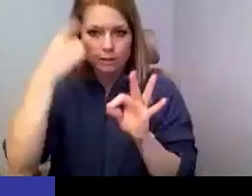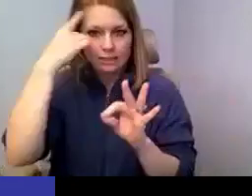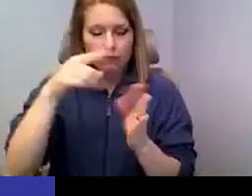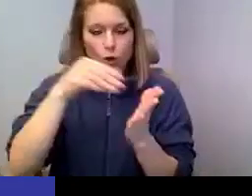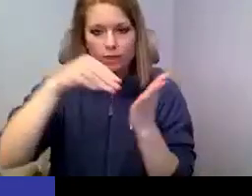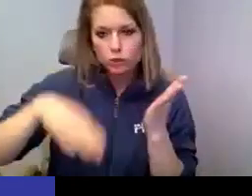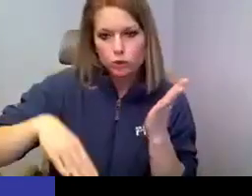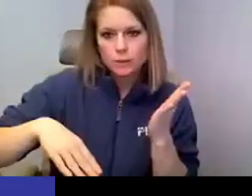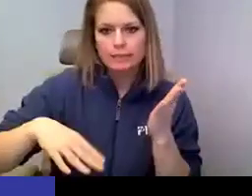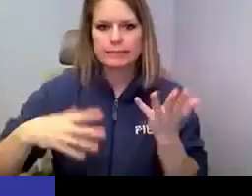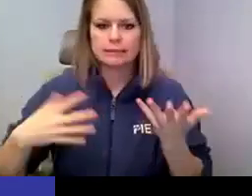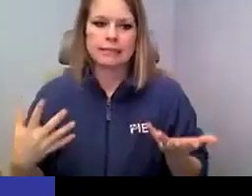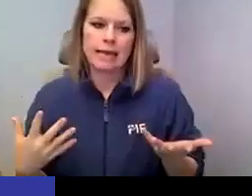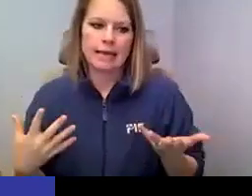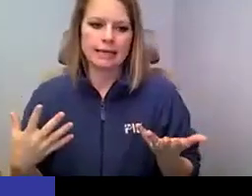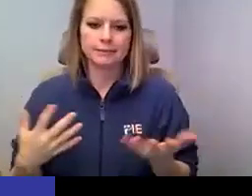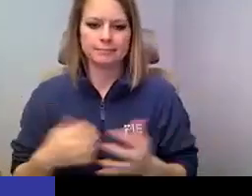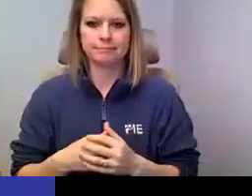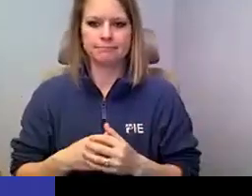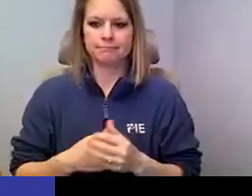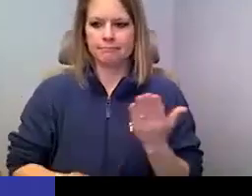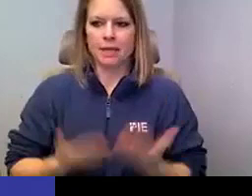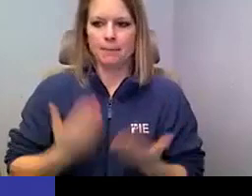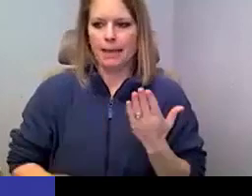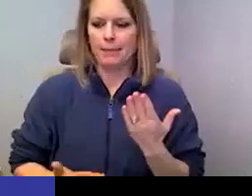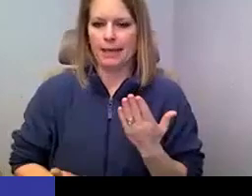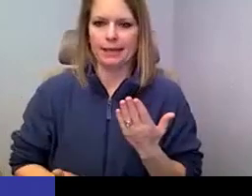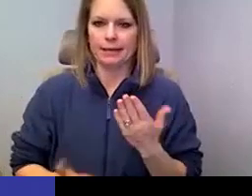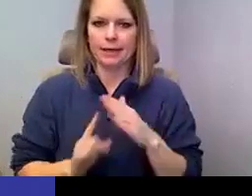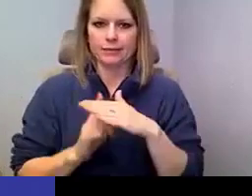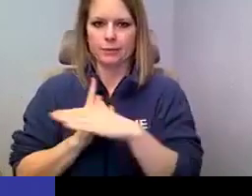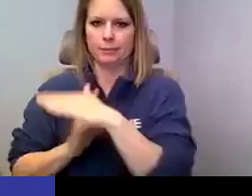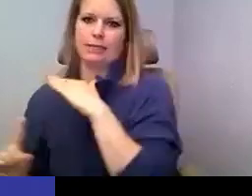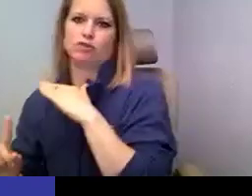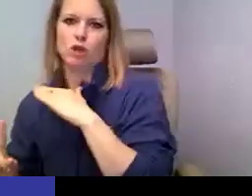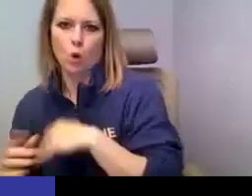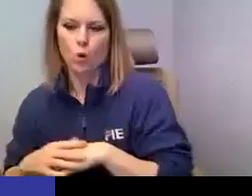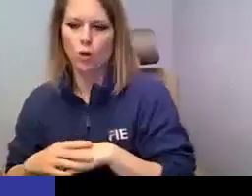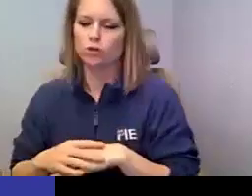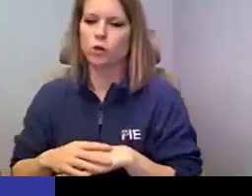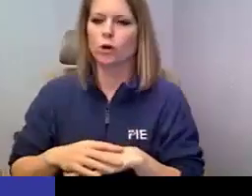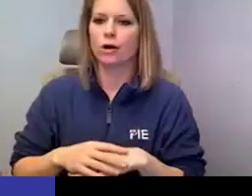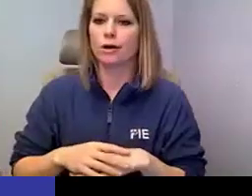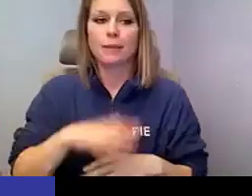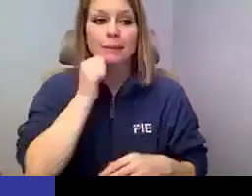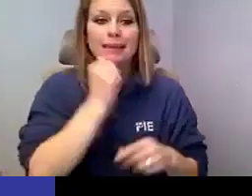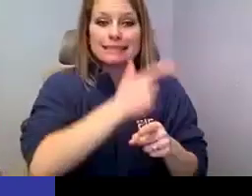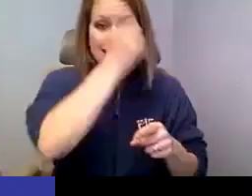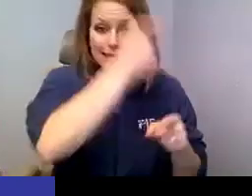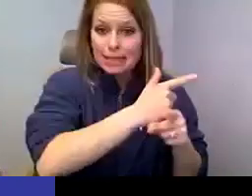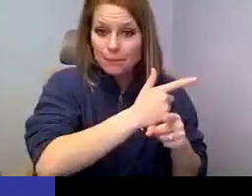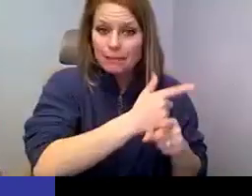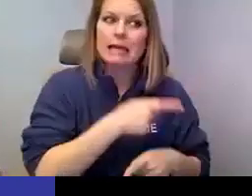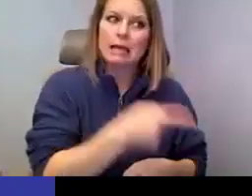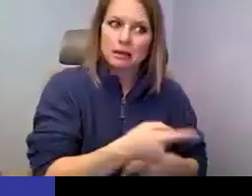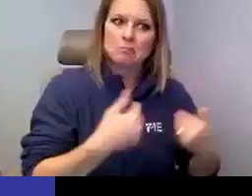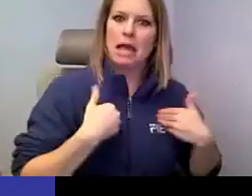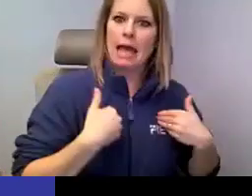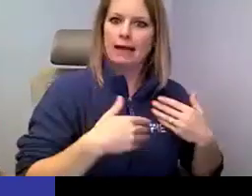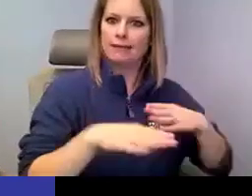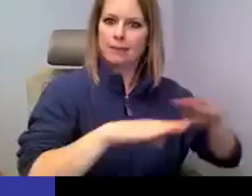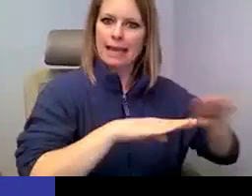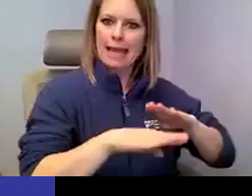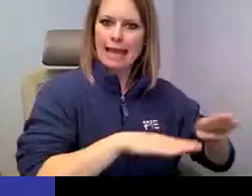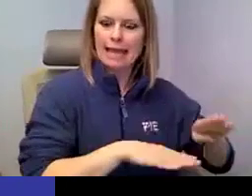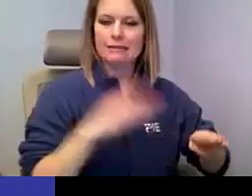stigmatized because of a sibling who demonstrates similar behavior, or the neighborhood they live in, staff perceptions